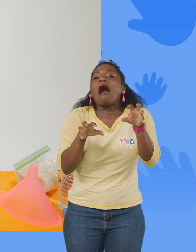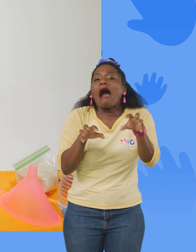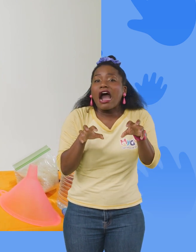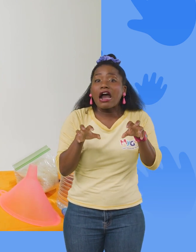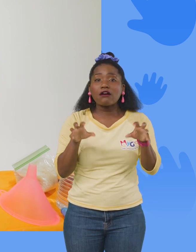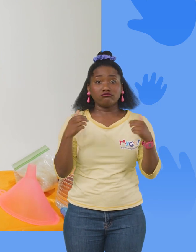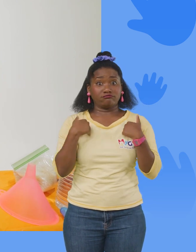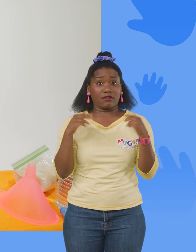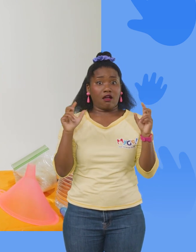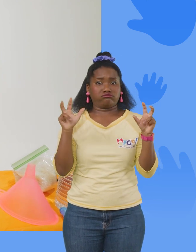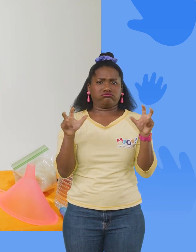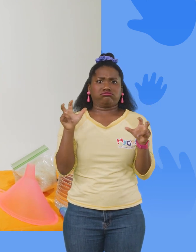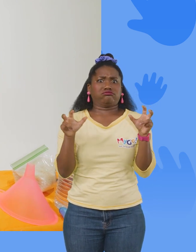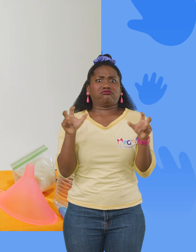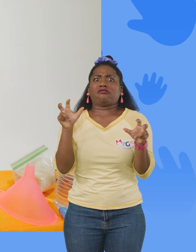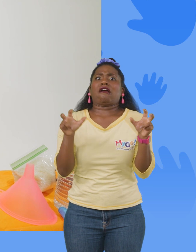We have a T-Rex.